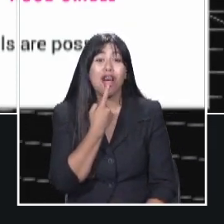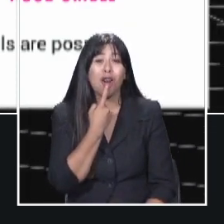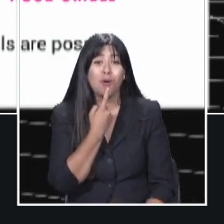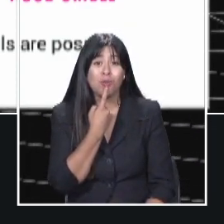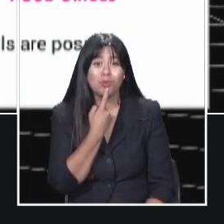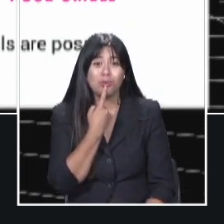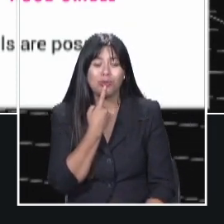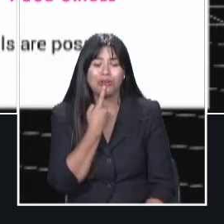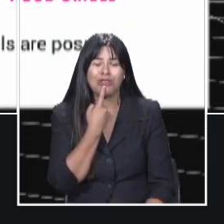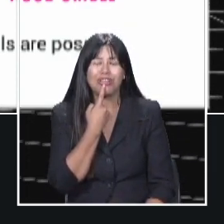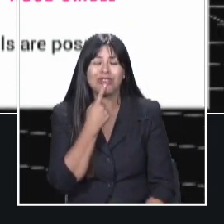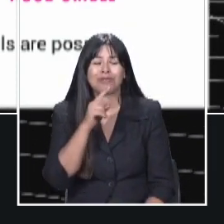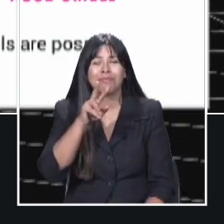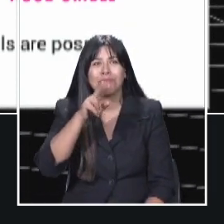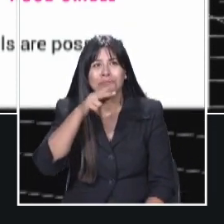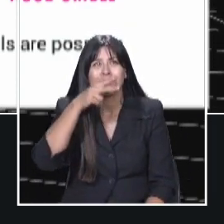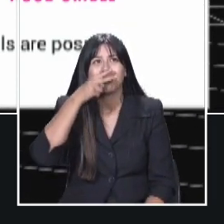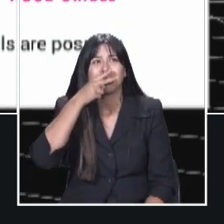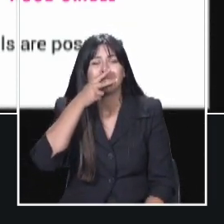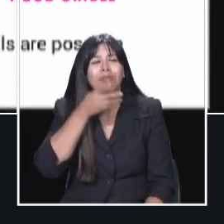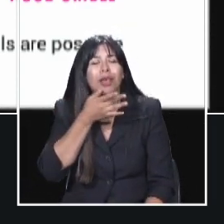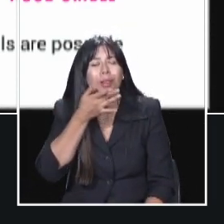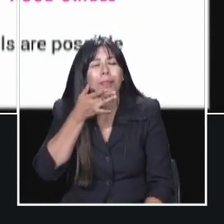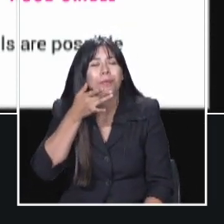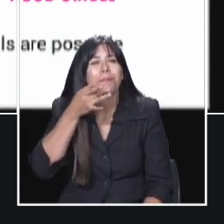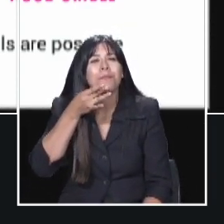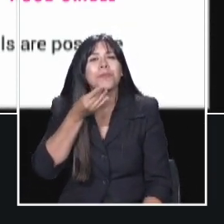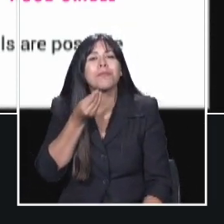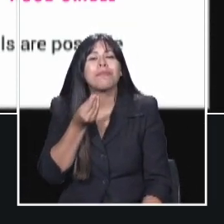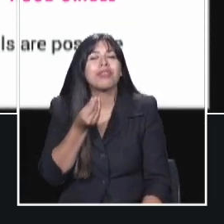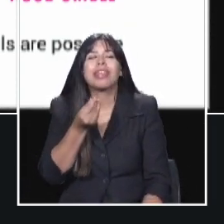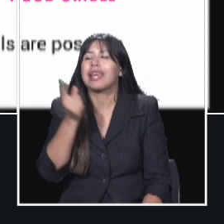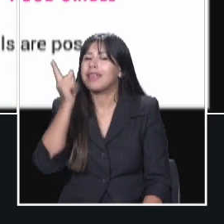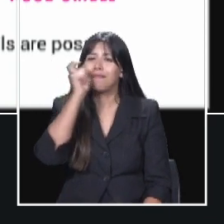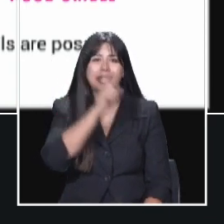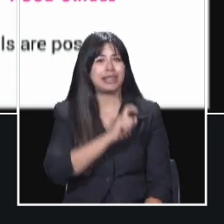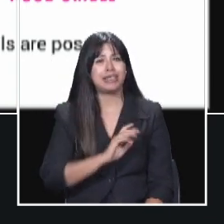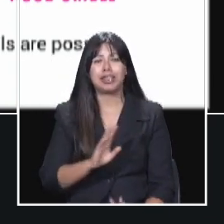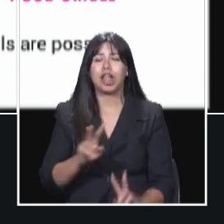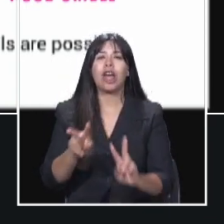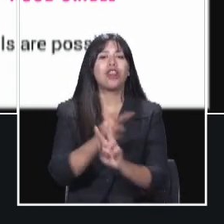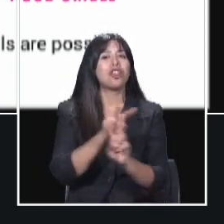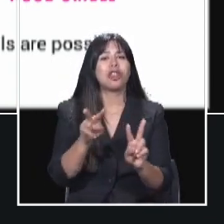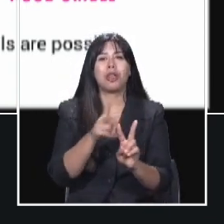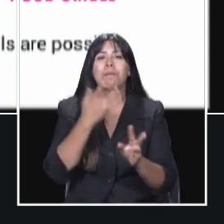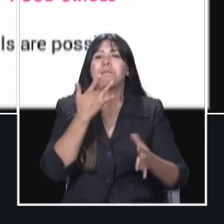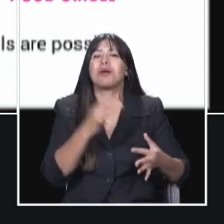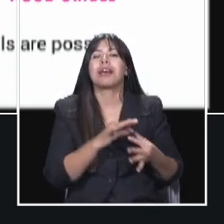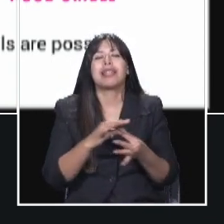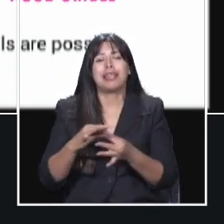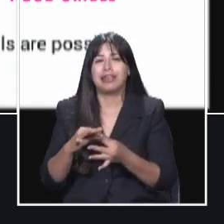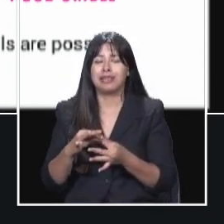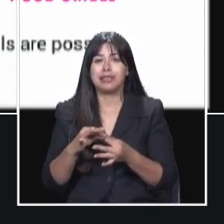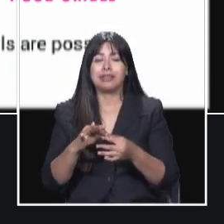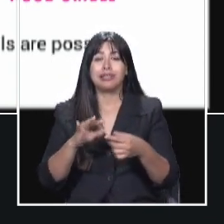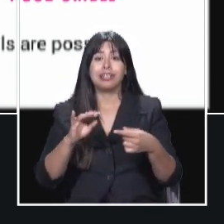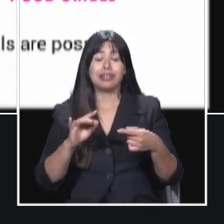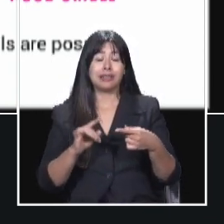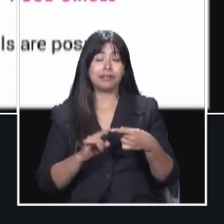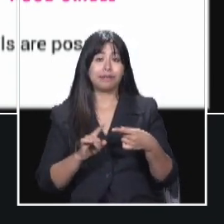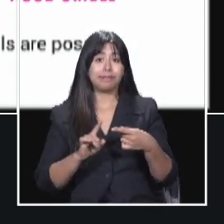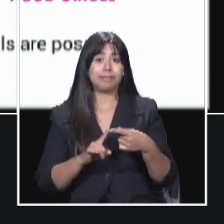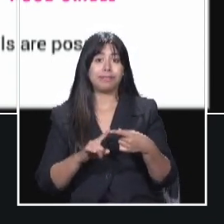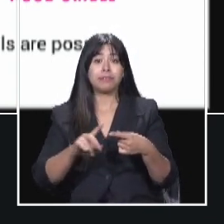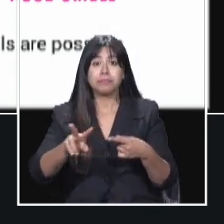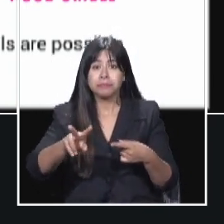business. For two reasons. One, when it comes to smell, you